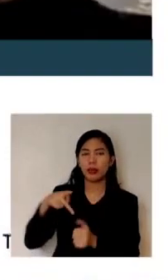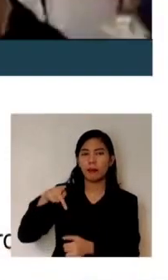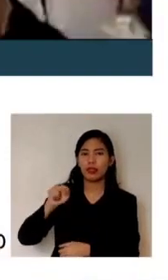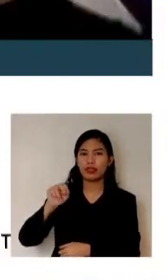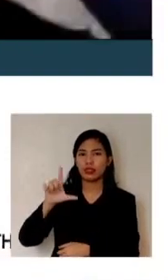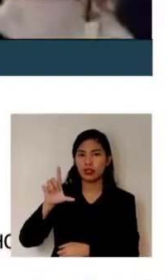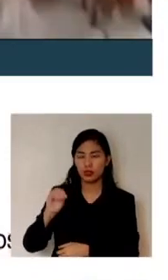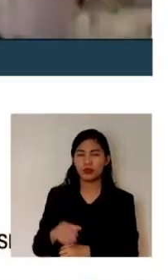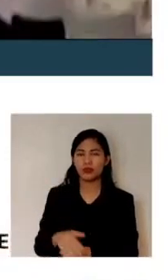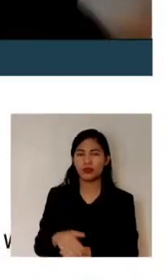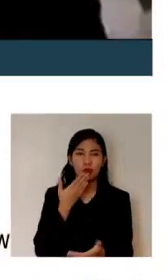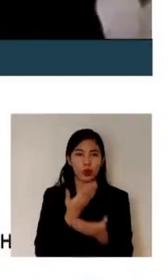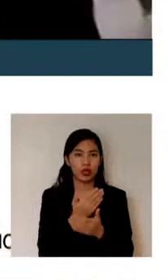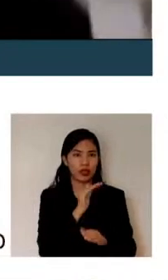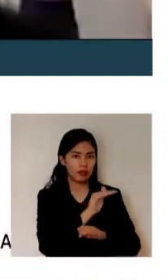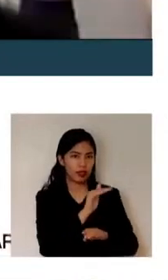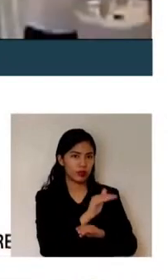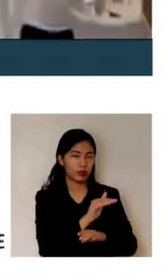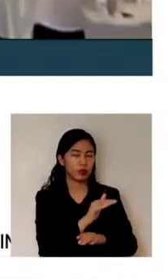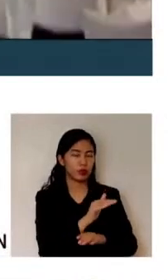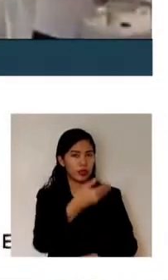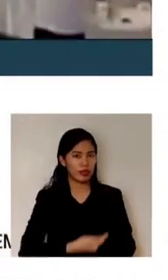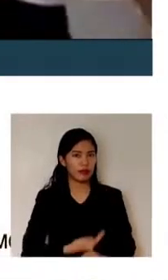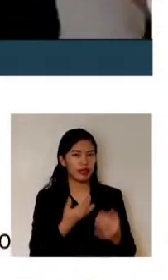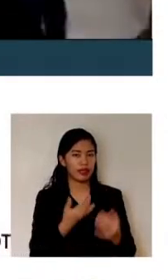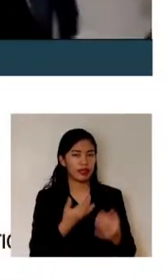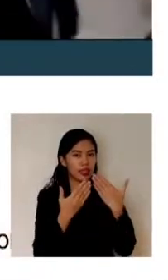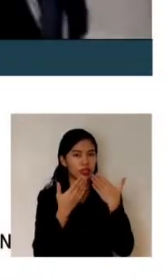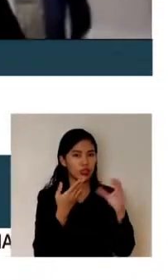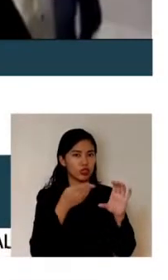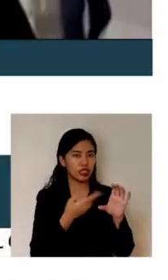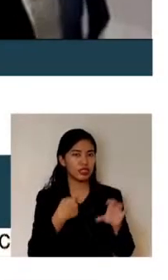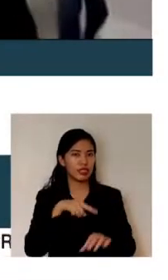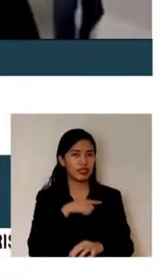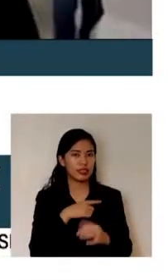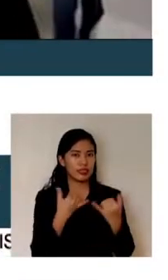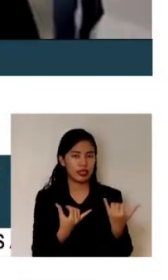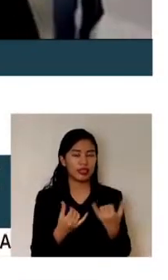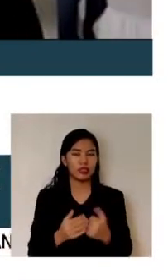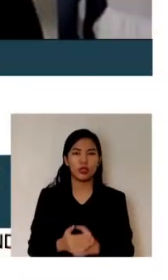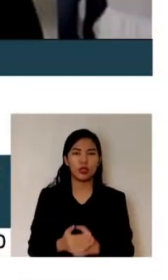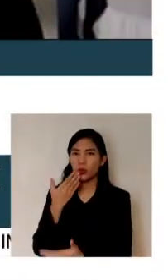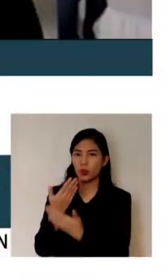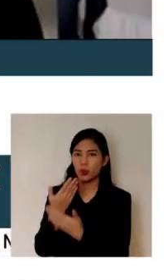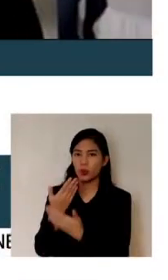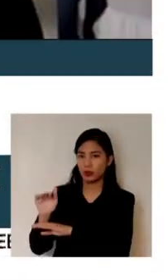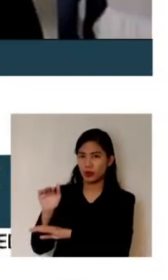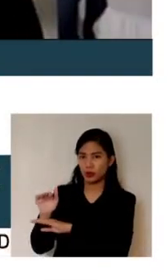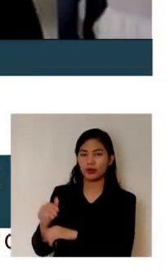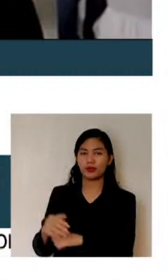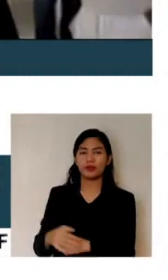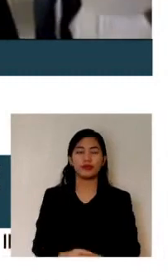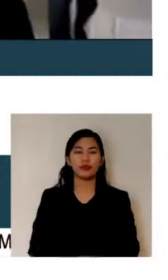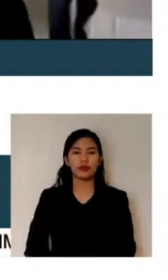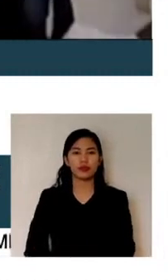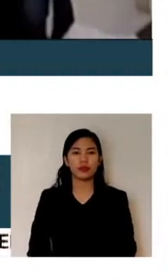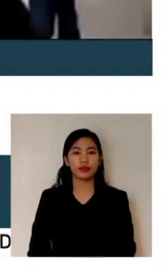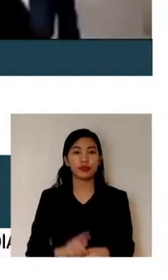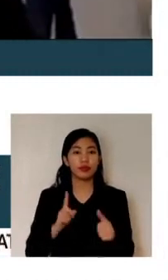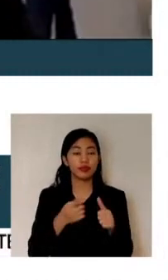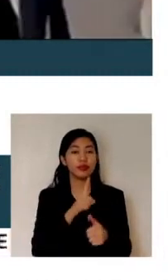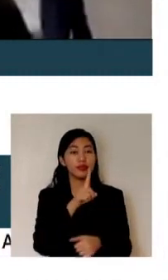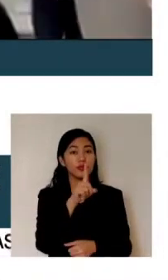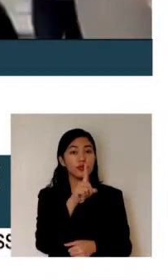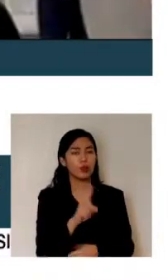Panelo, good afternoon to you. Welcome to the program. Thanks for joining us today. Good afternoon, Armenia. Good afternoon. All right, first question. What do you